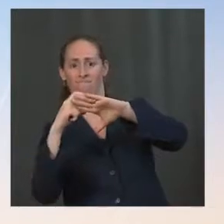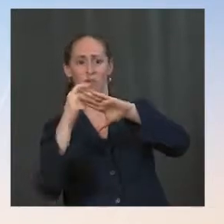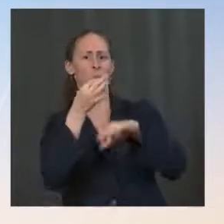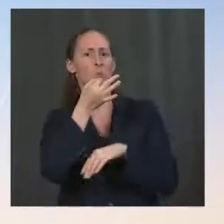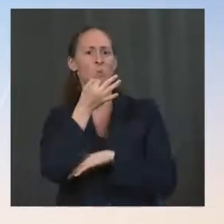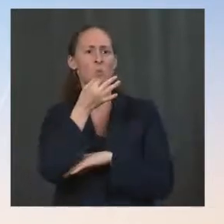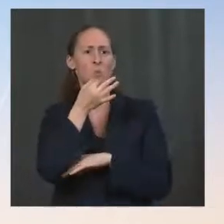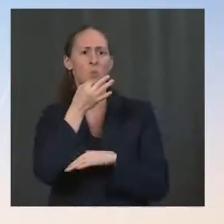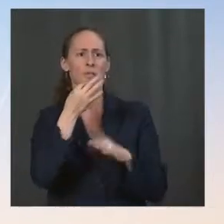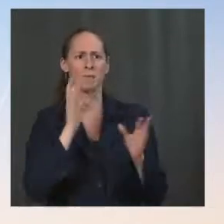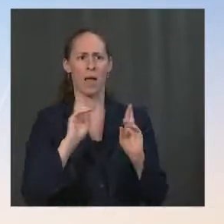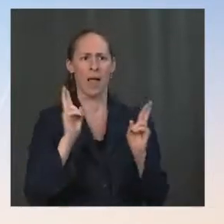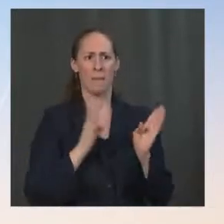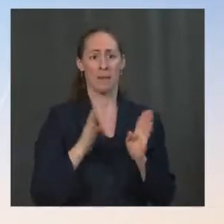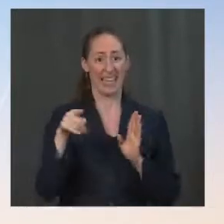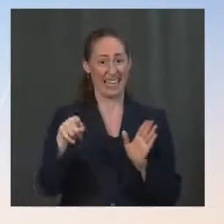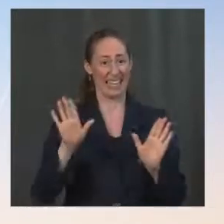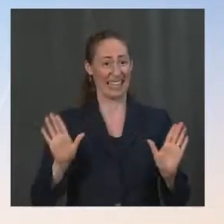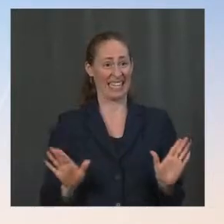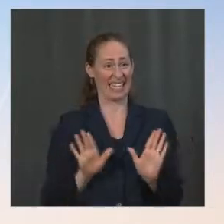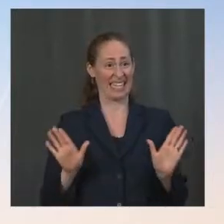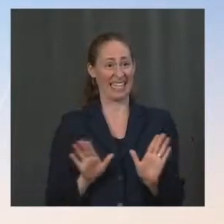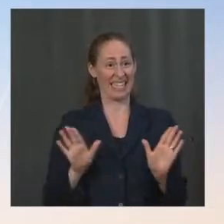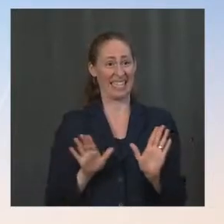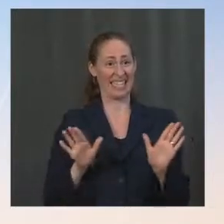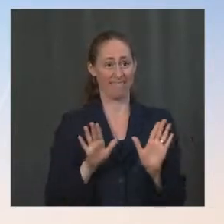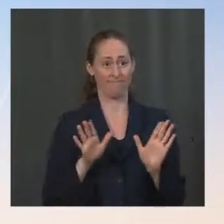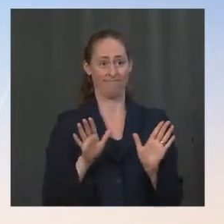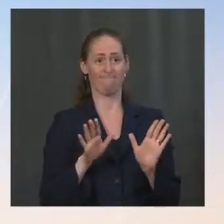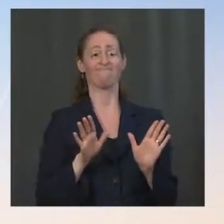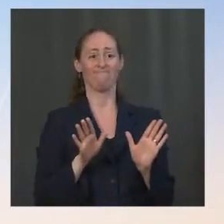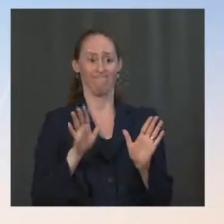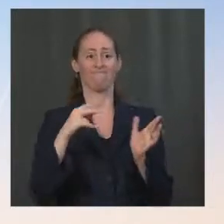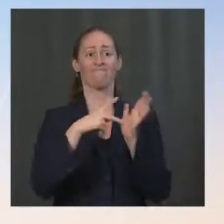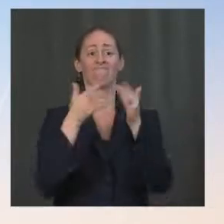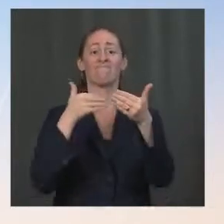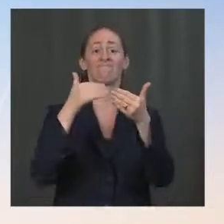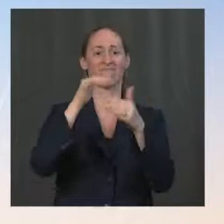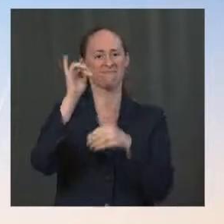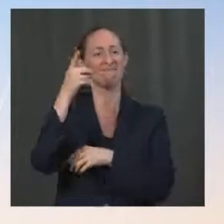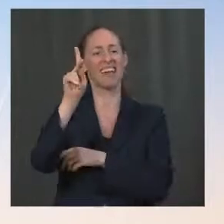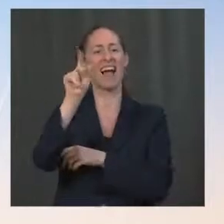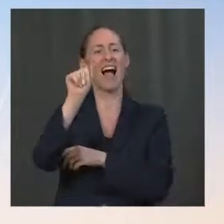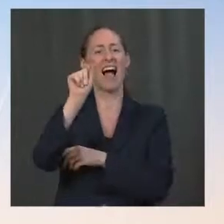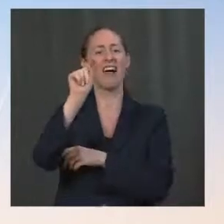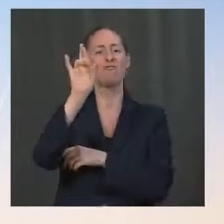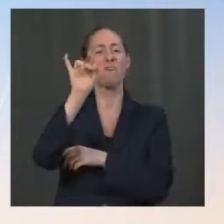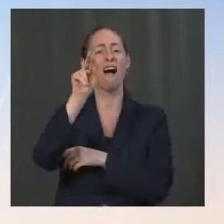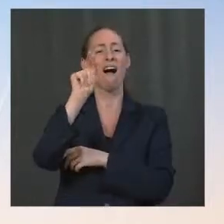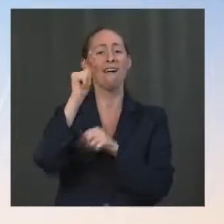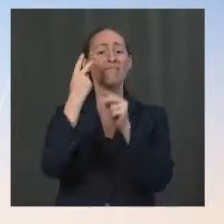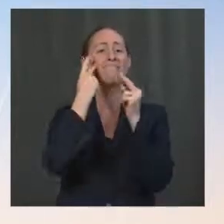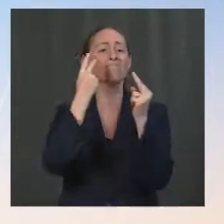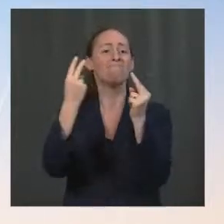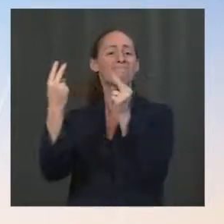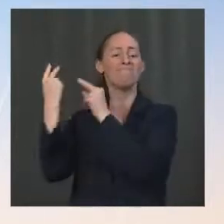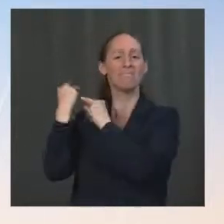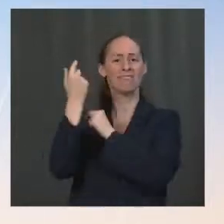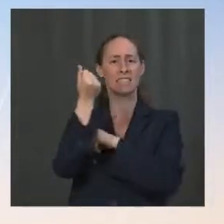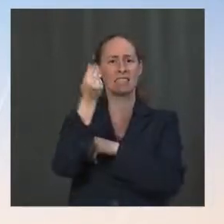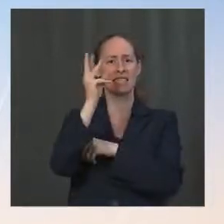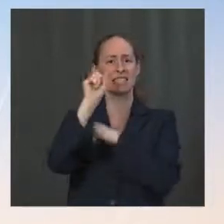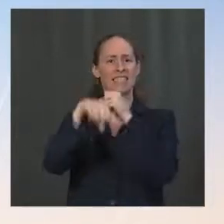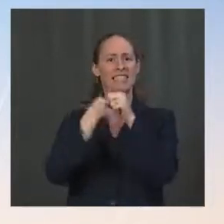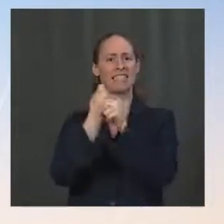16th anniversary of Hurricane Katrina, which caused widespread devastation, claimed more than 1,800 lives, and displaced so many families. The